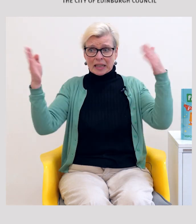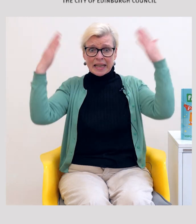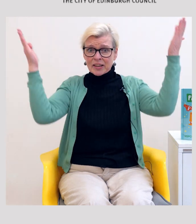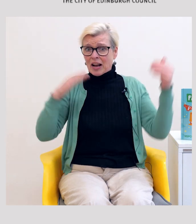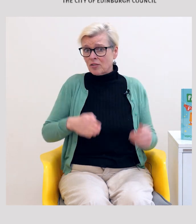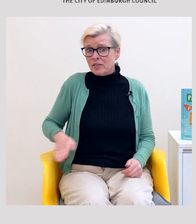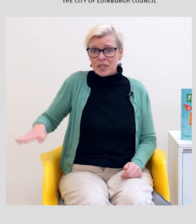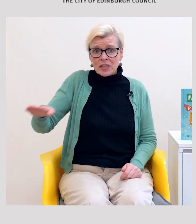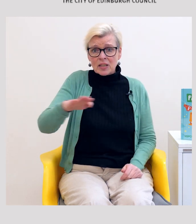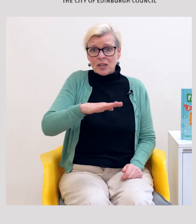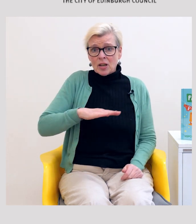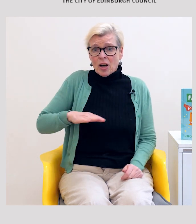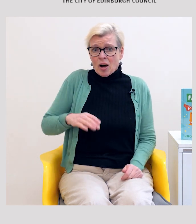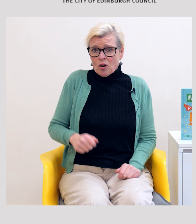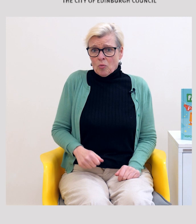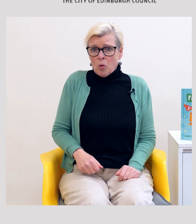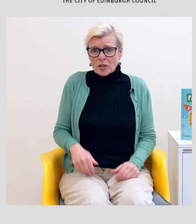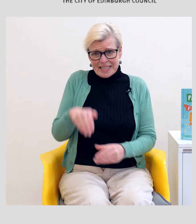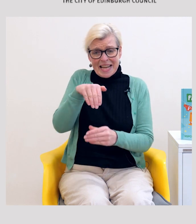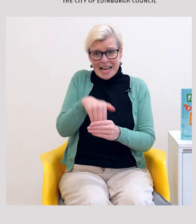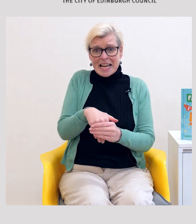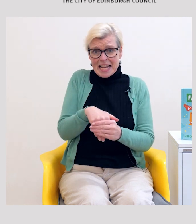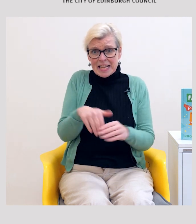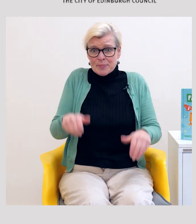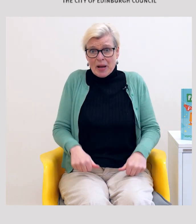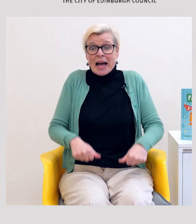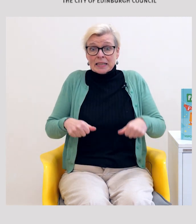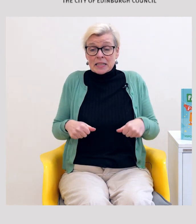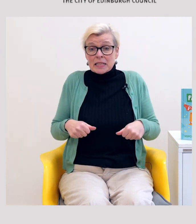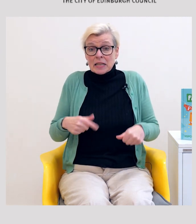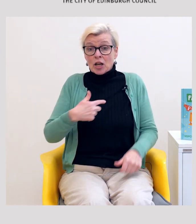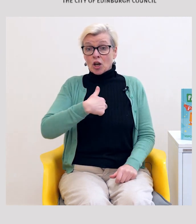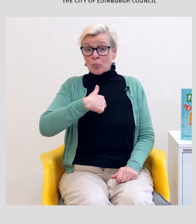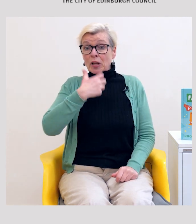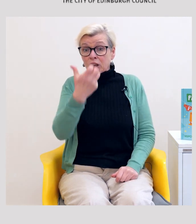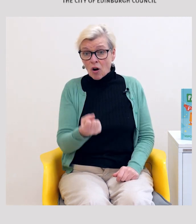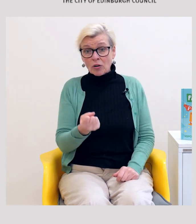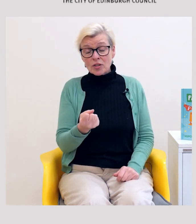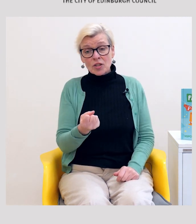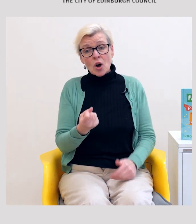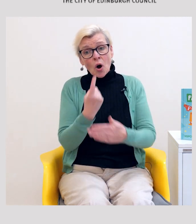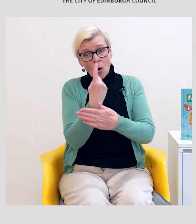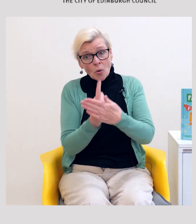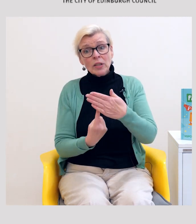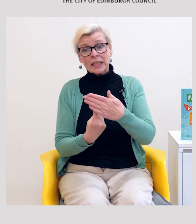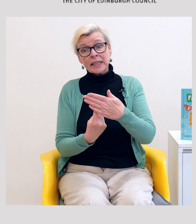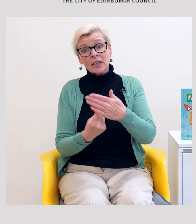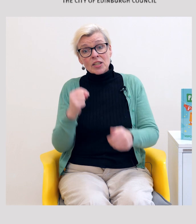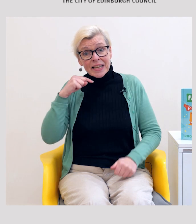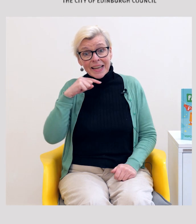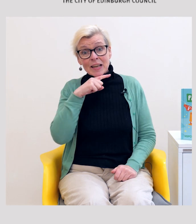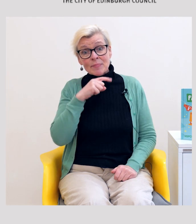the playground. What's in his pants belongs